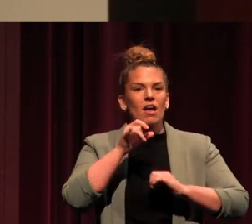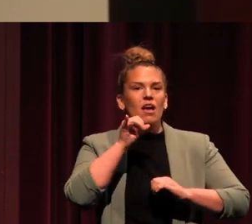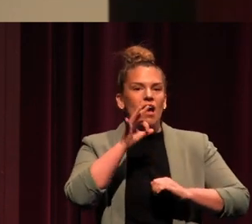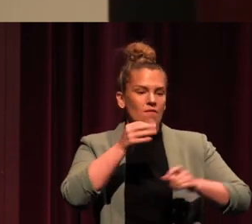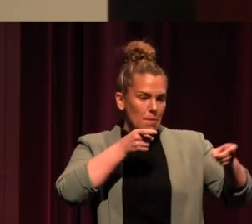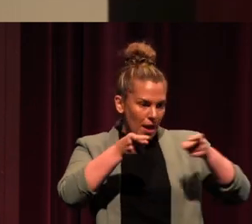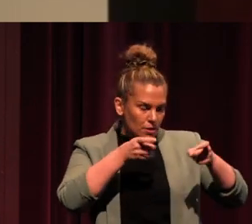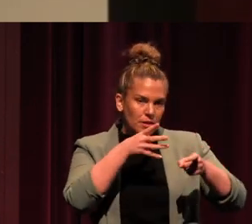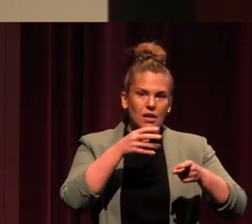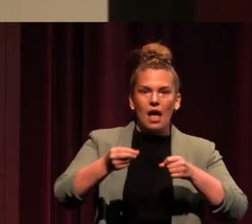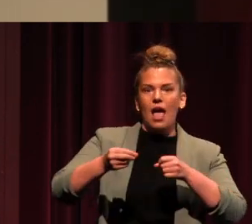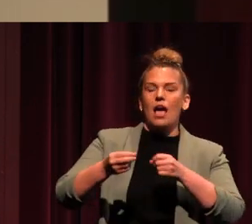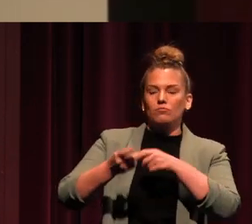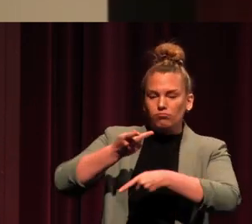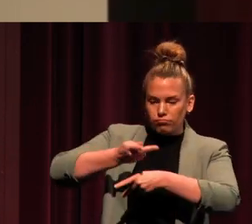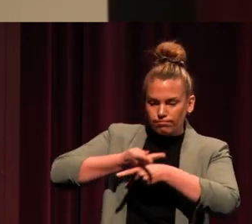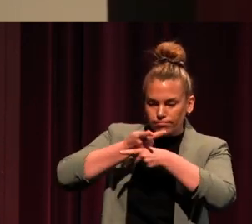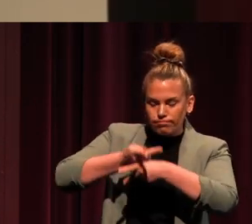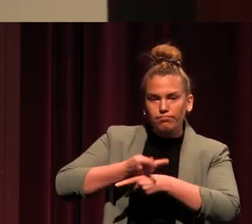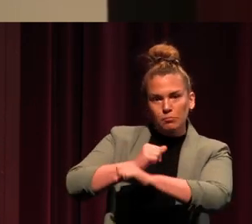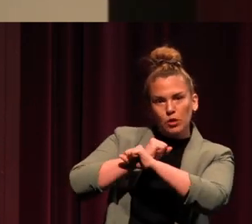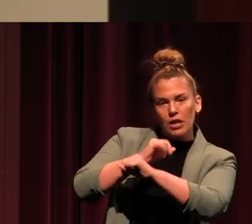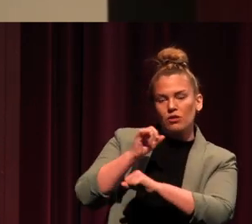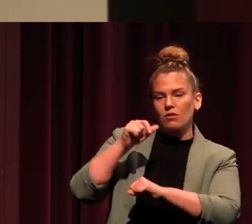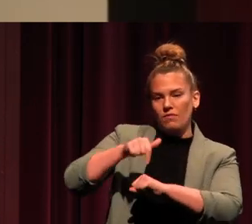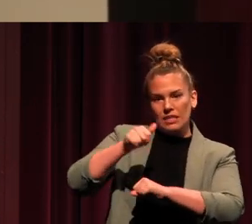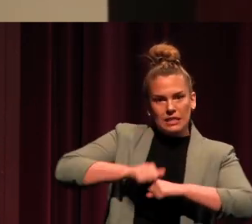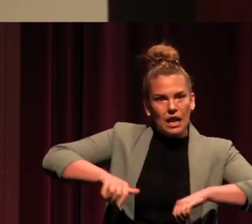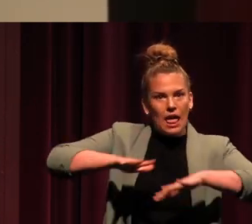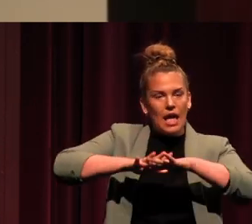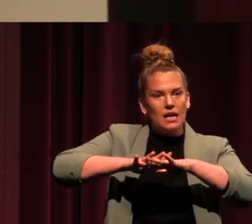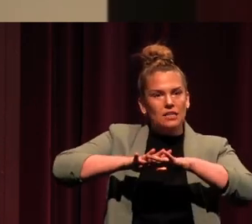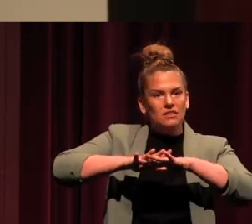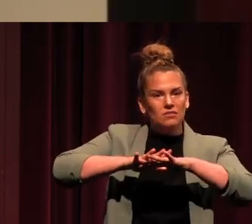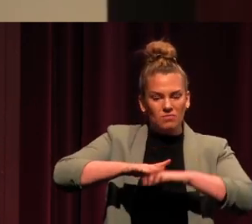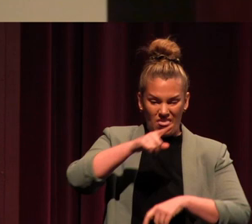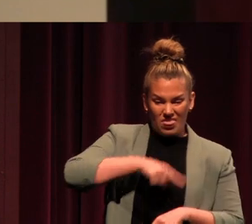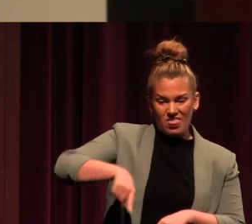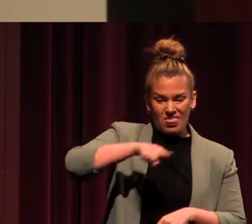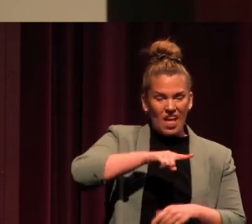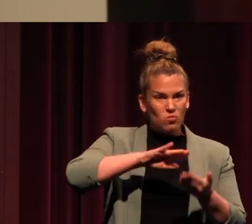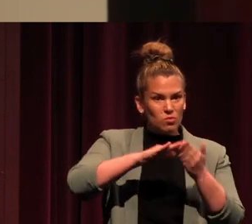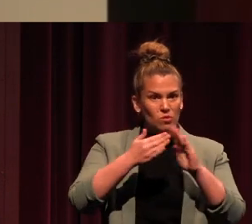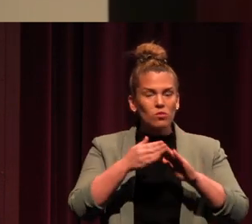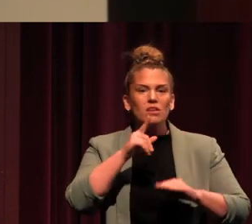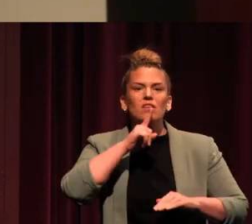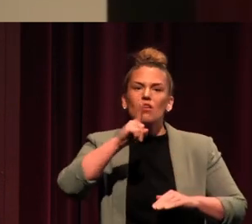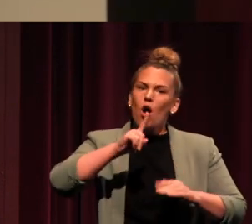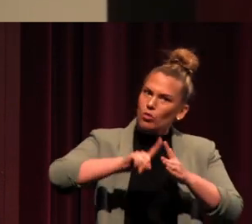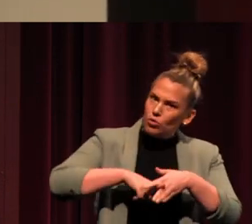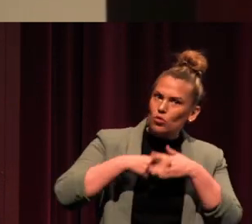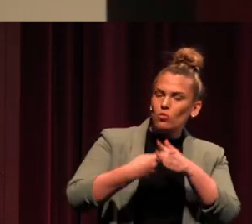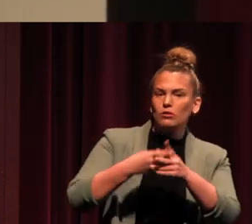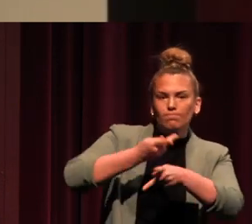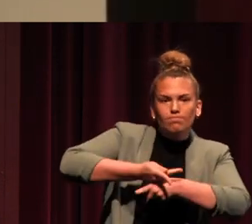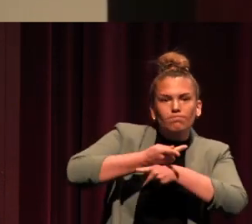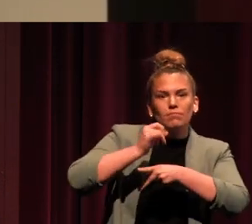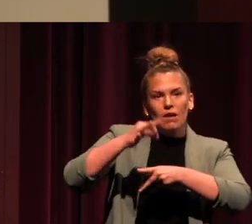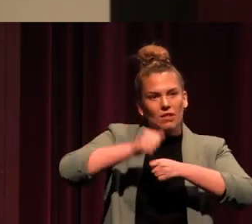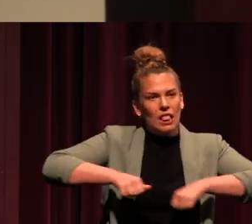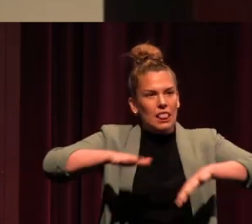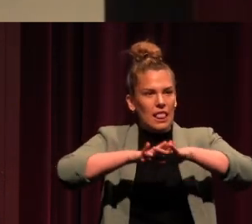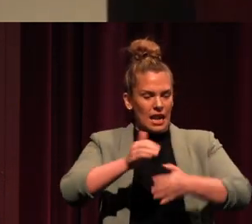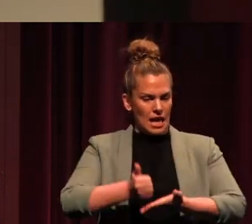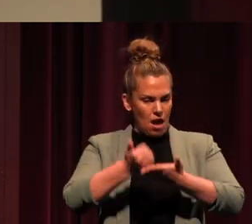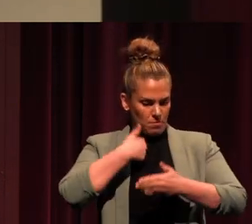protected lands. These tribal communities are the original stewards of the land, helping care for and connect with the